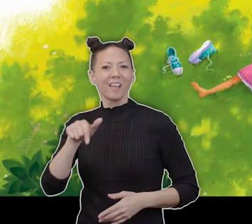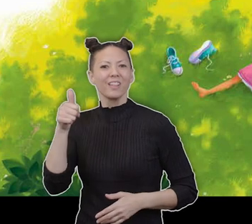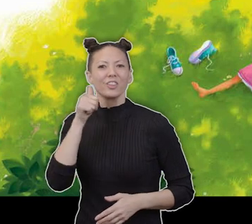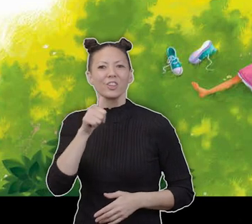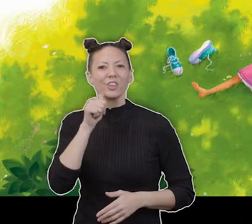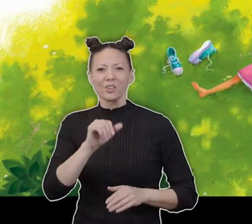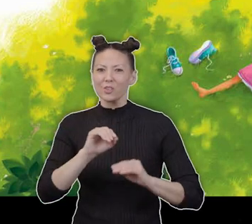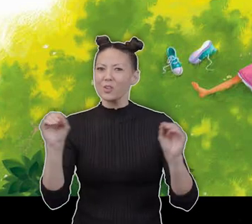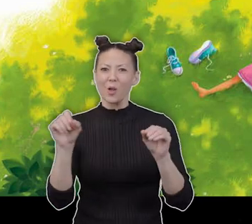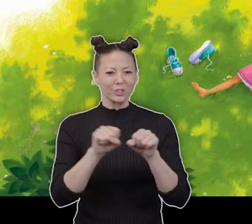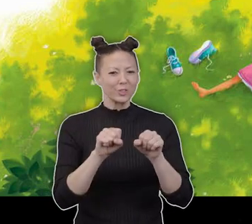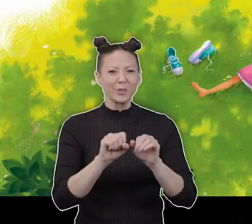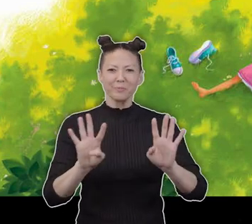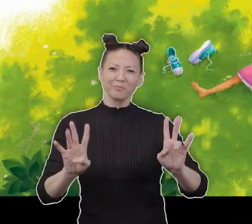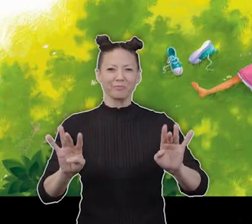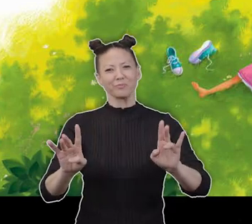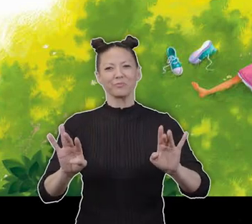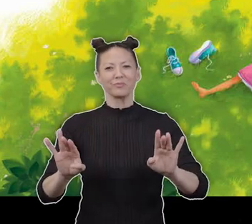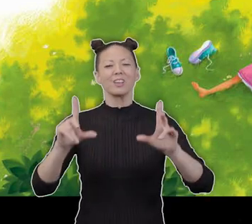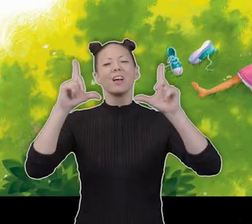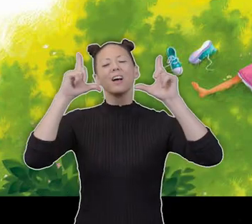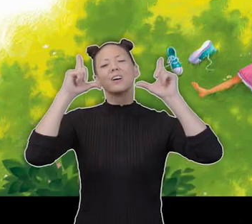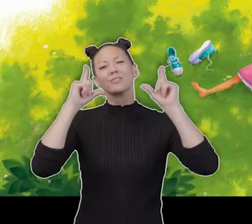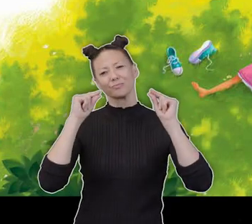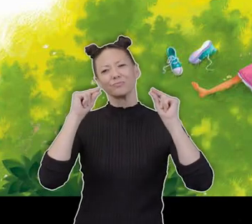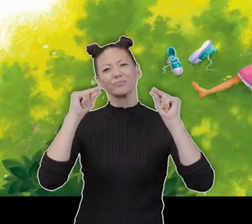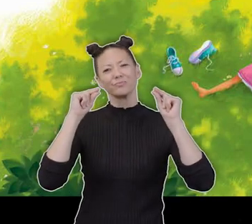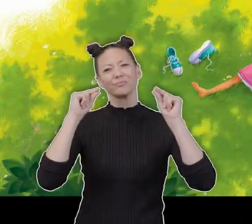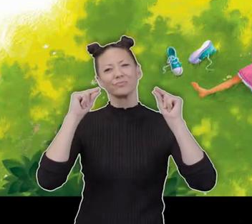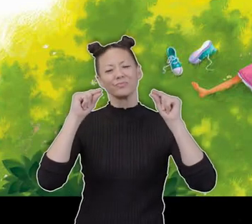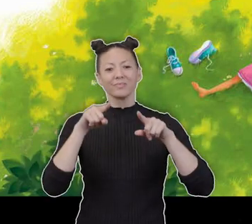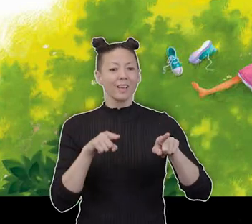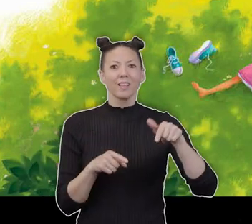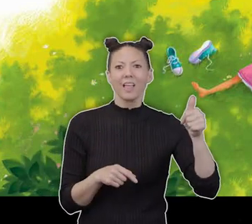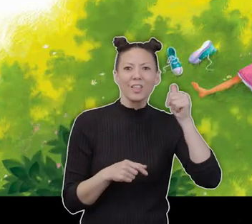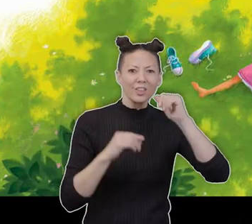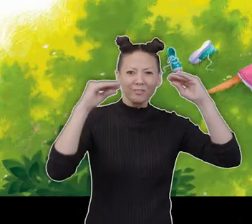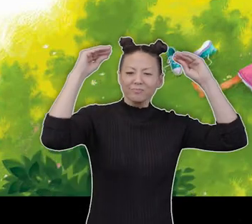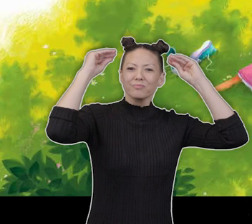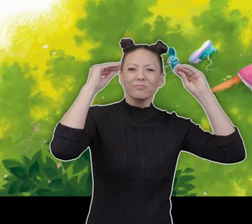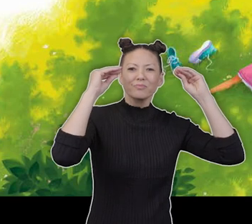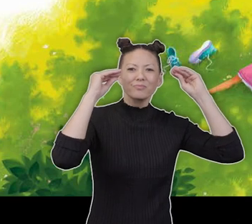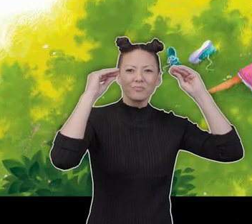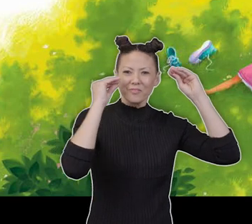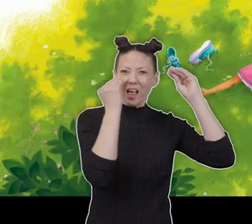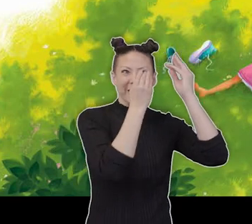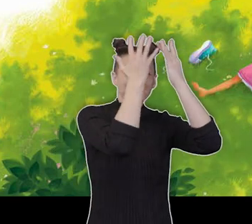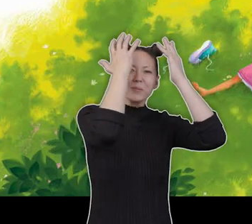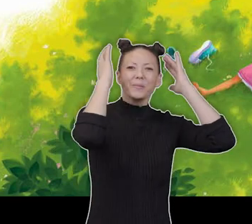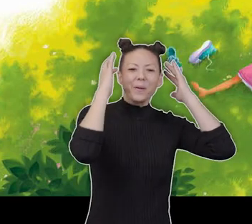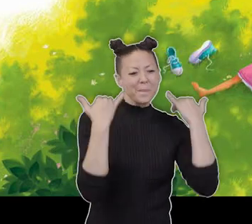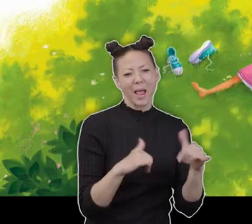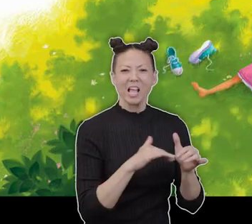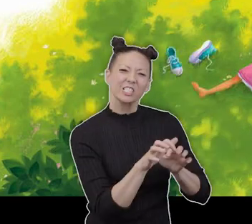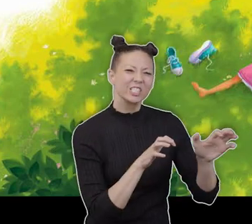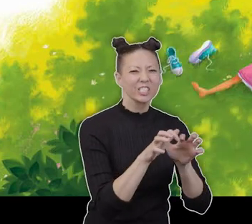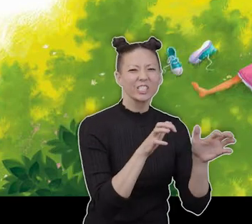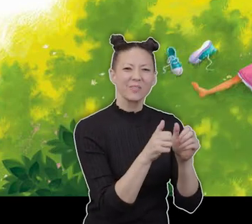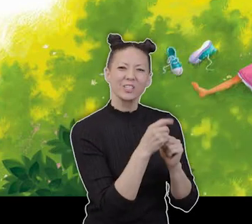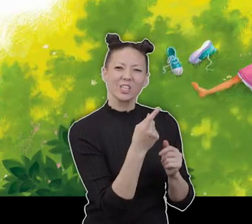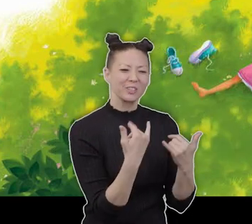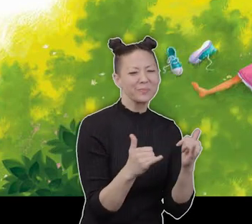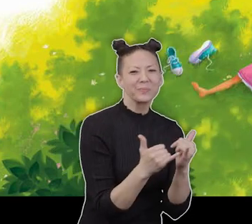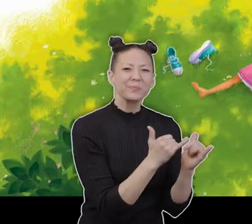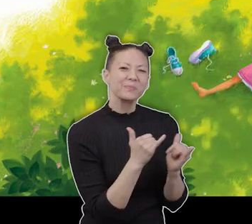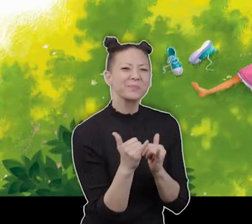A barefoot girl spreads her arms wide and closes her eyes. Another girl in a flowered straw hat scratches